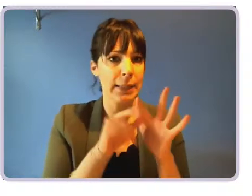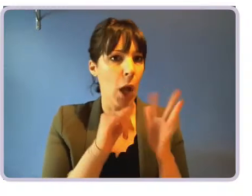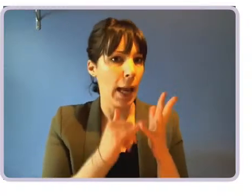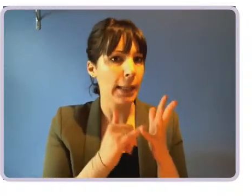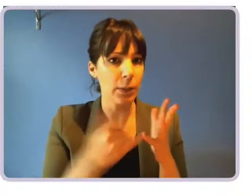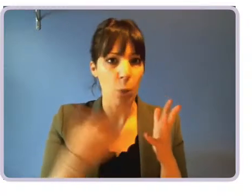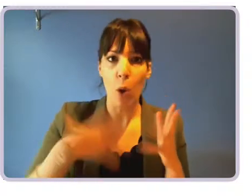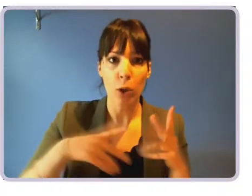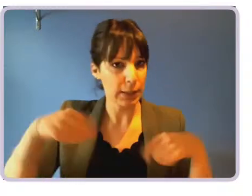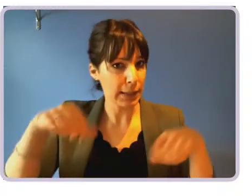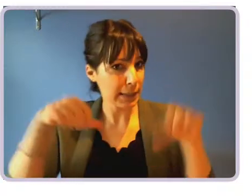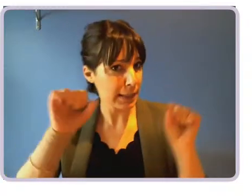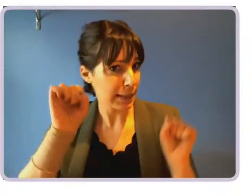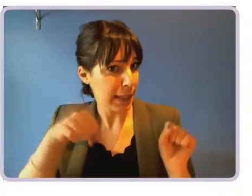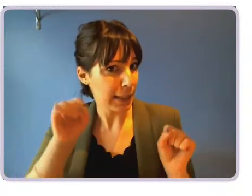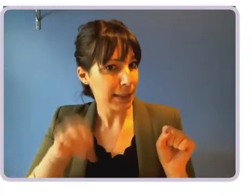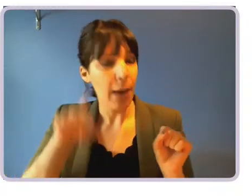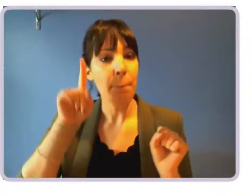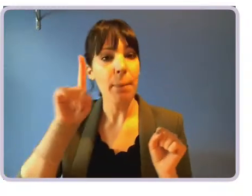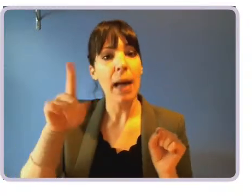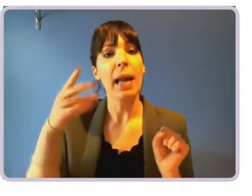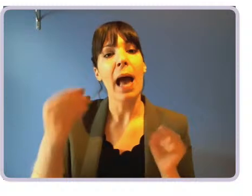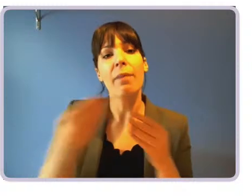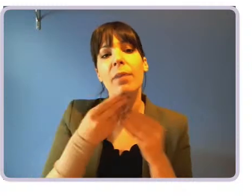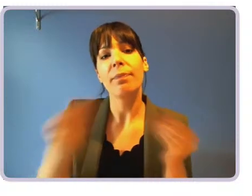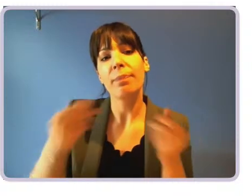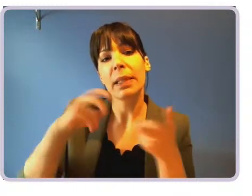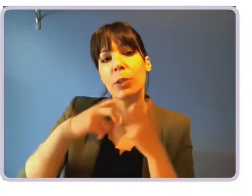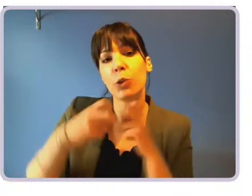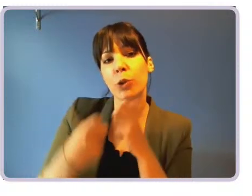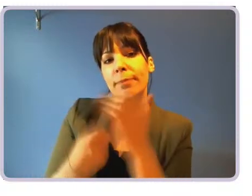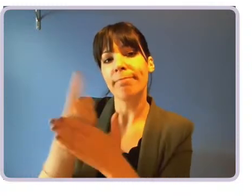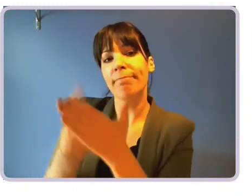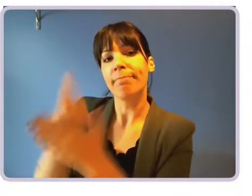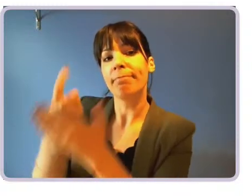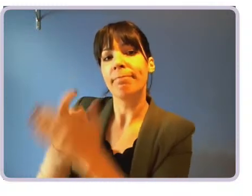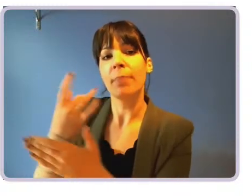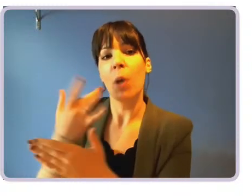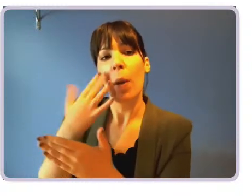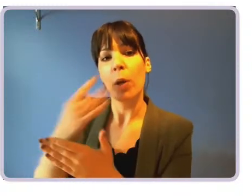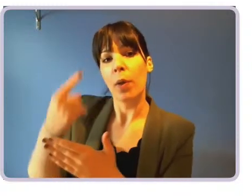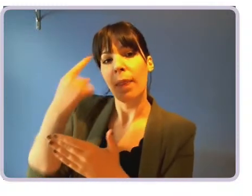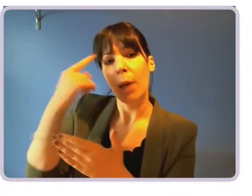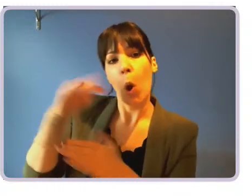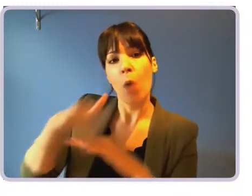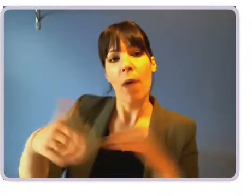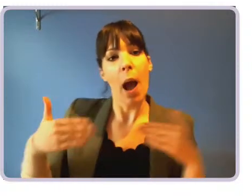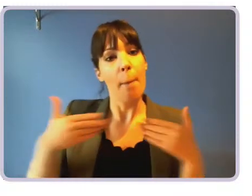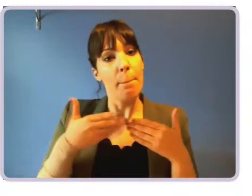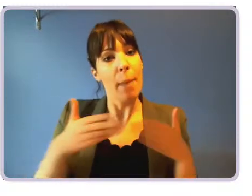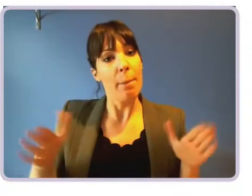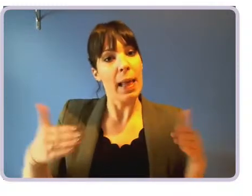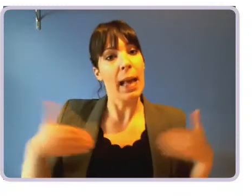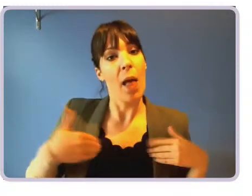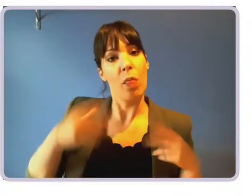about a public health response and how you're thinking about a structural policy response versus